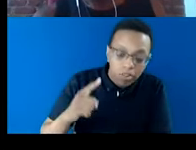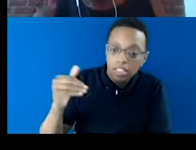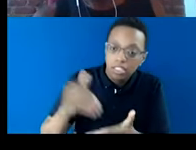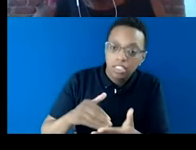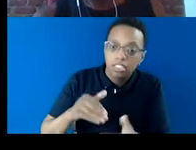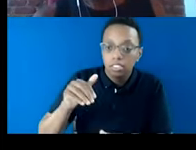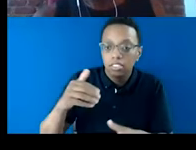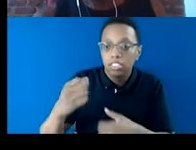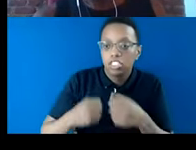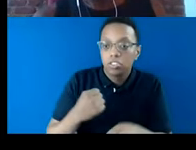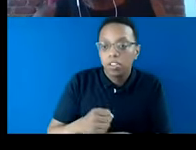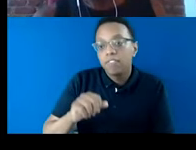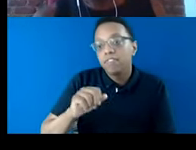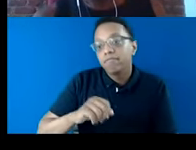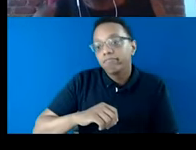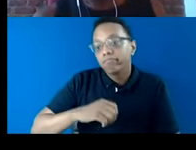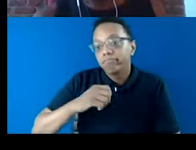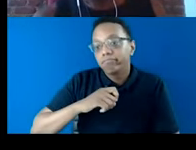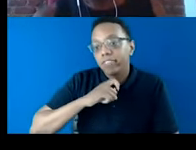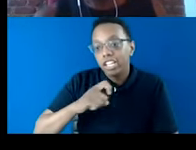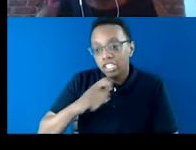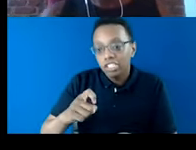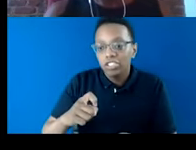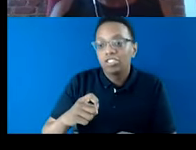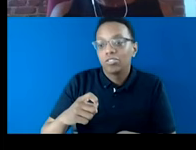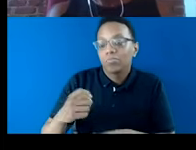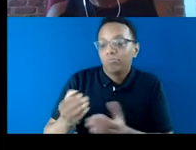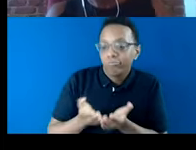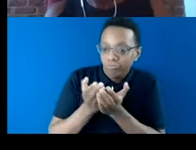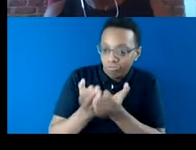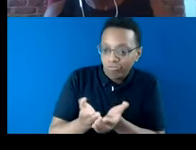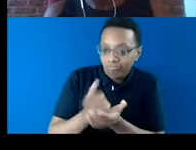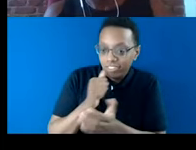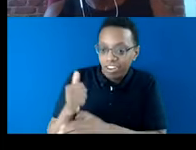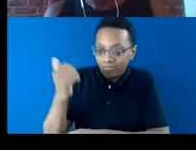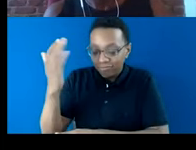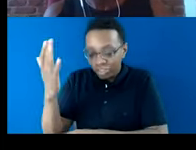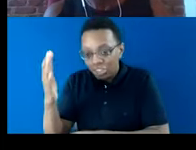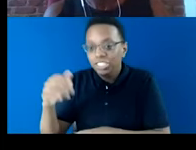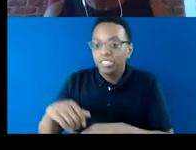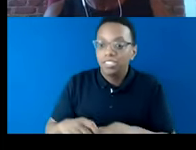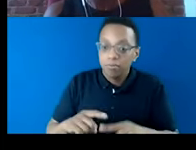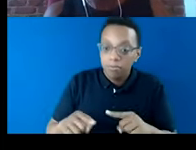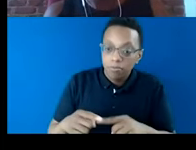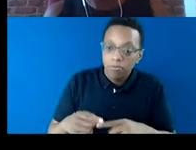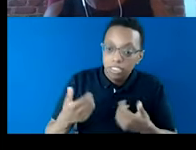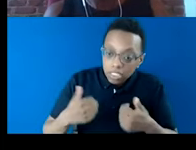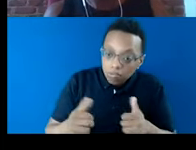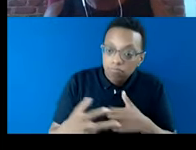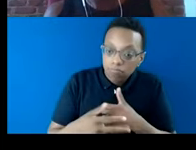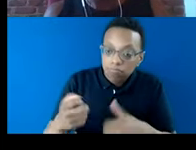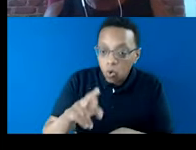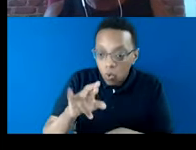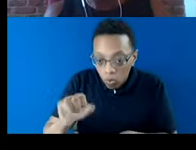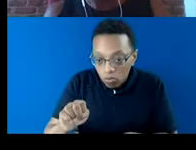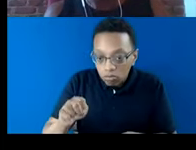bark. Hard to get trees that size these days. But we still rice. And then the month that is called Manomen Ake